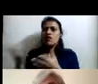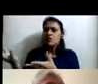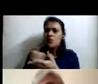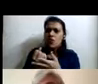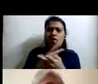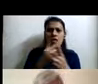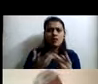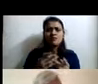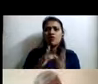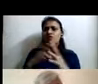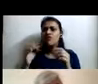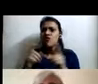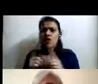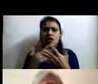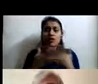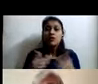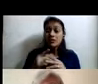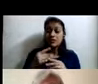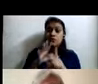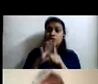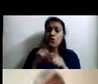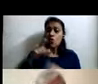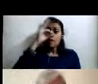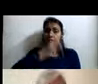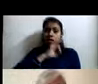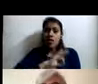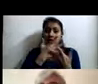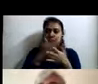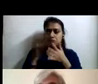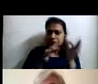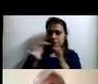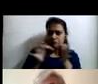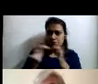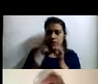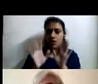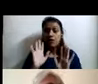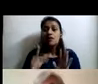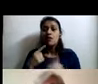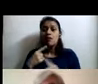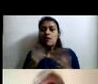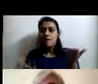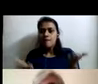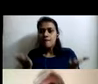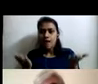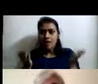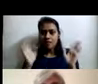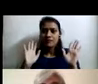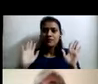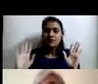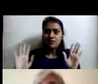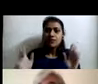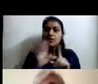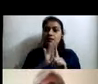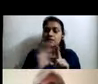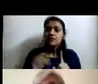What would they get in return? So we had many discussions about this and how to balance basically sustainable use and the